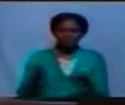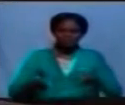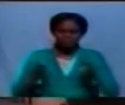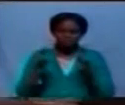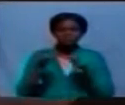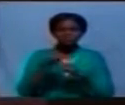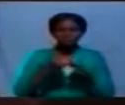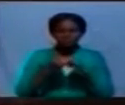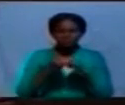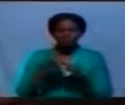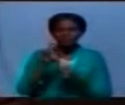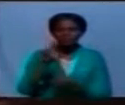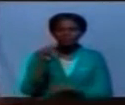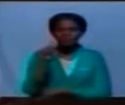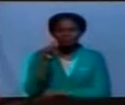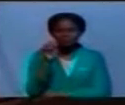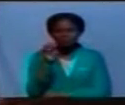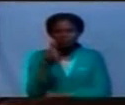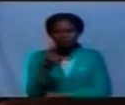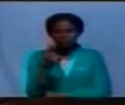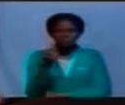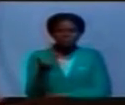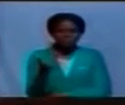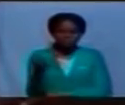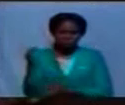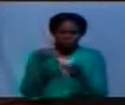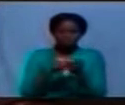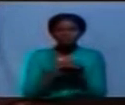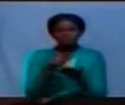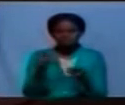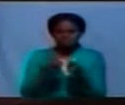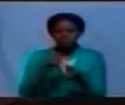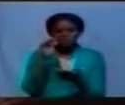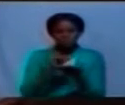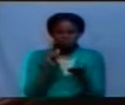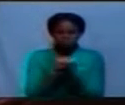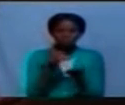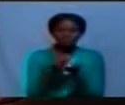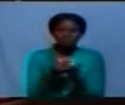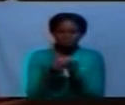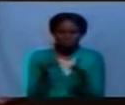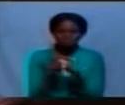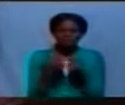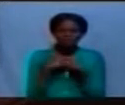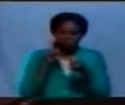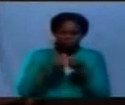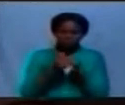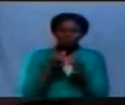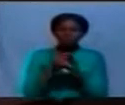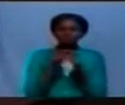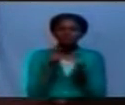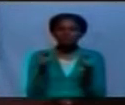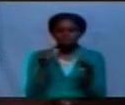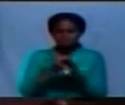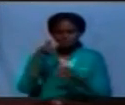The banks have been on the receiving end as again failing to reduce interest rates and affecting small businesses, affecting the